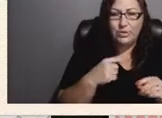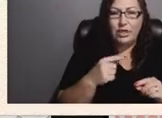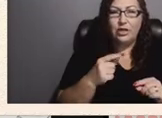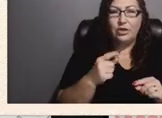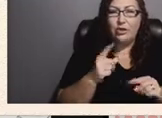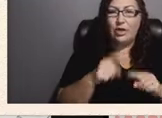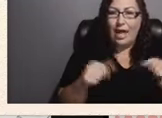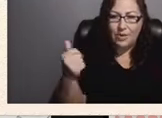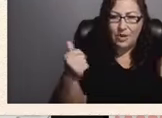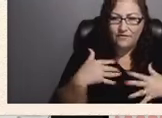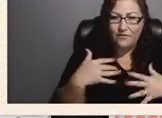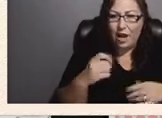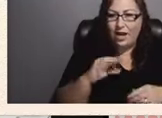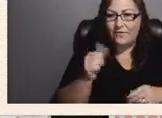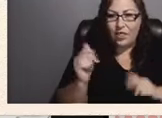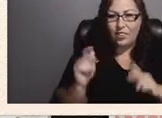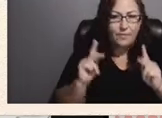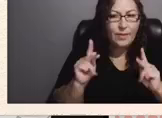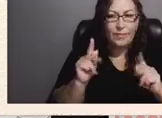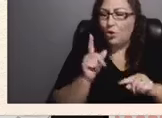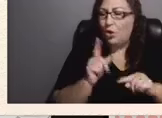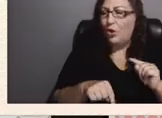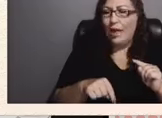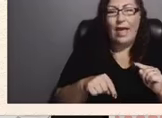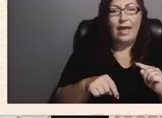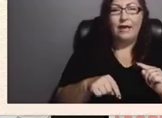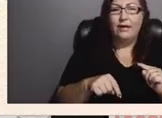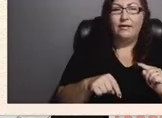baby. You can't be,